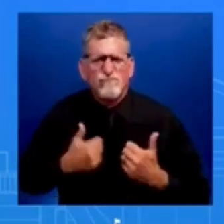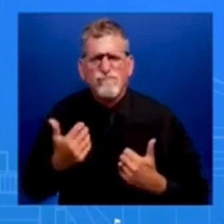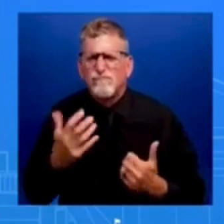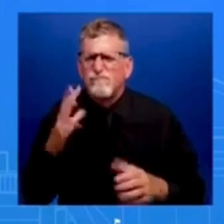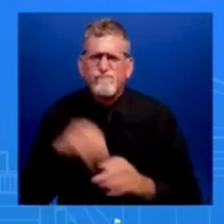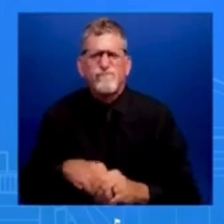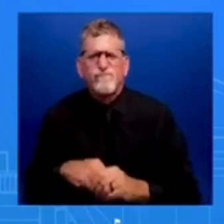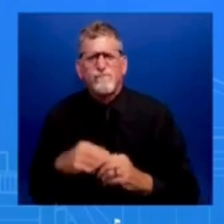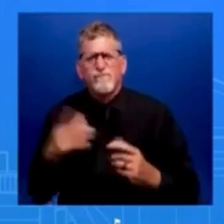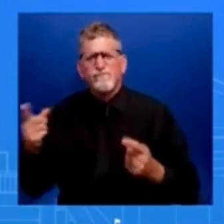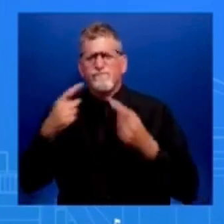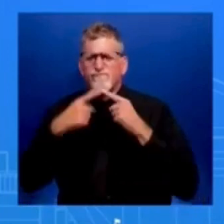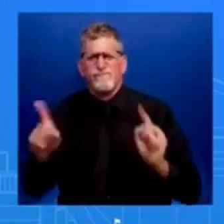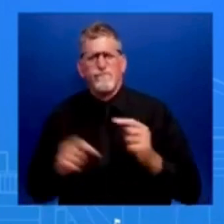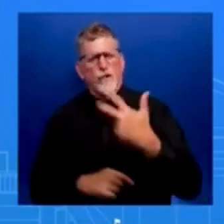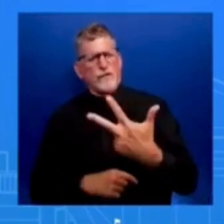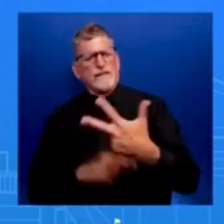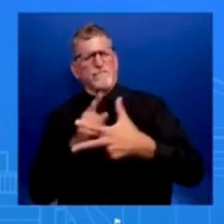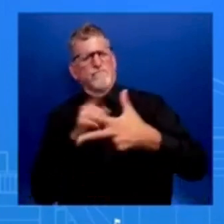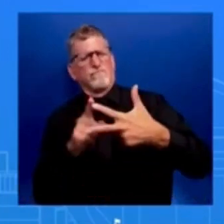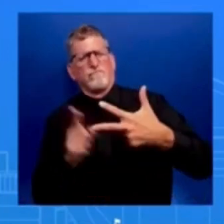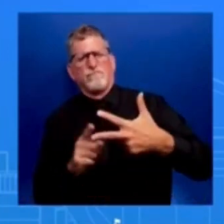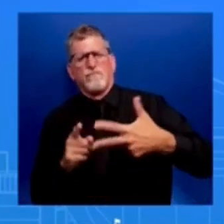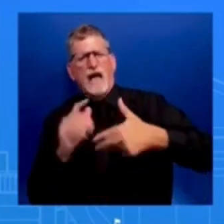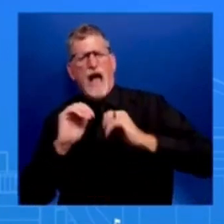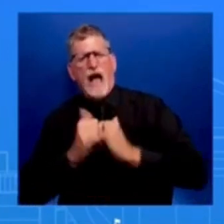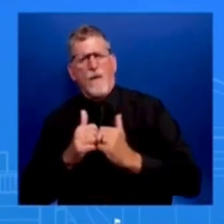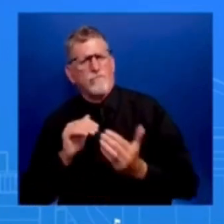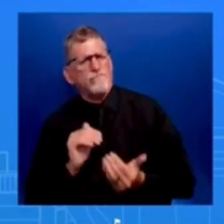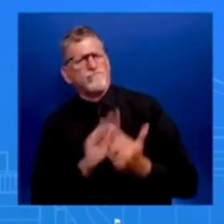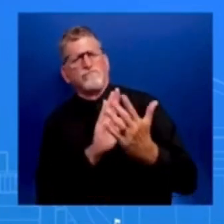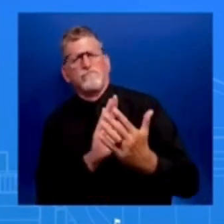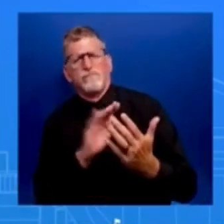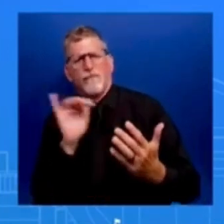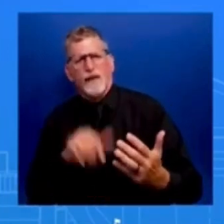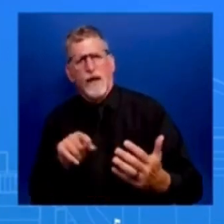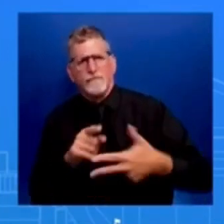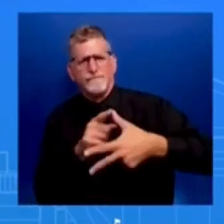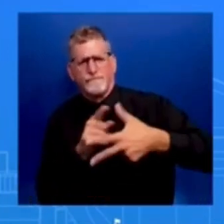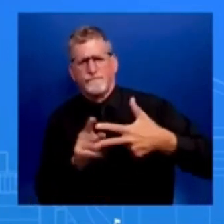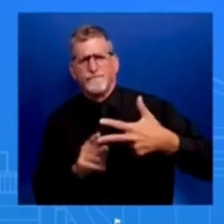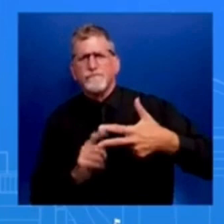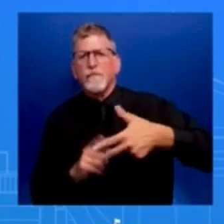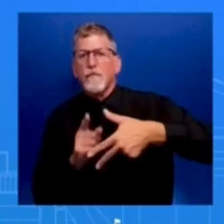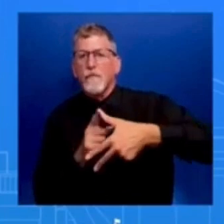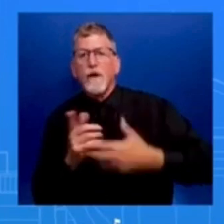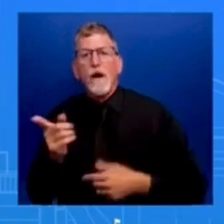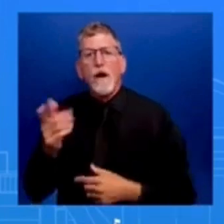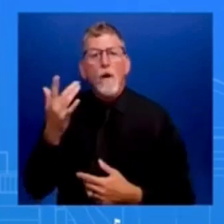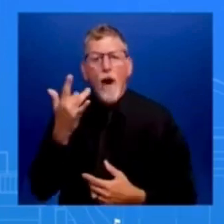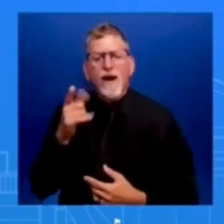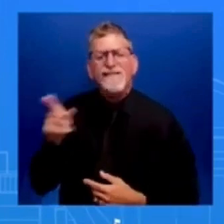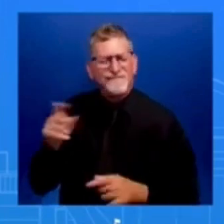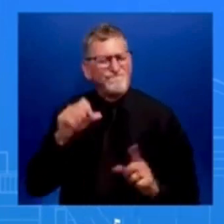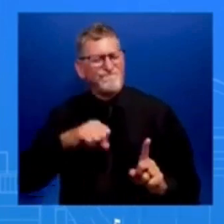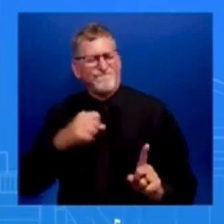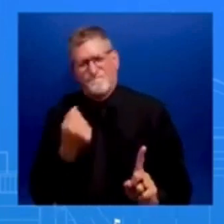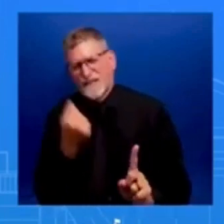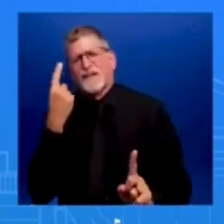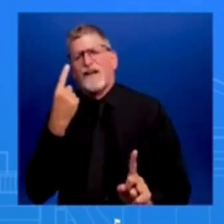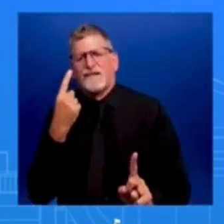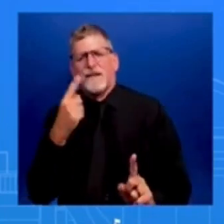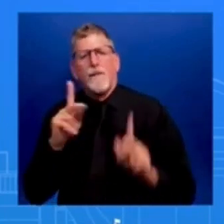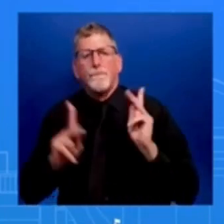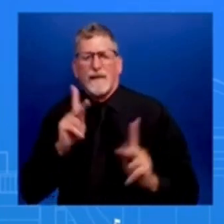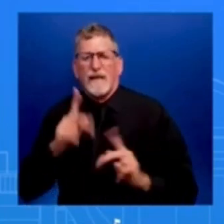ways to deal with the extreme heat that we're seeing this summer, because he understands that Americans are suffering. Americans are dealing with